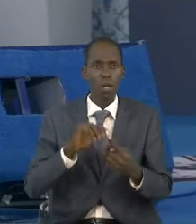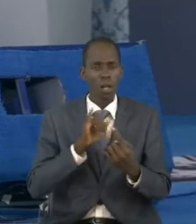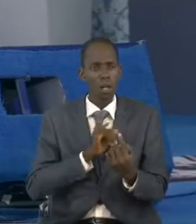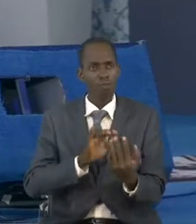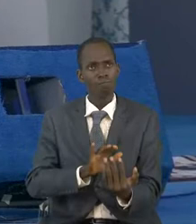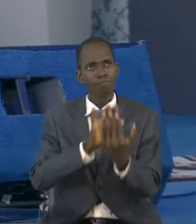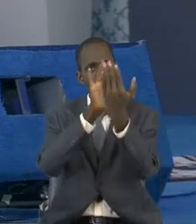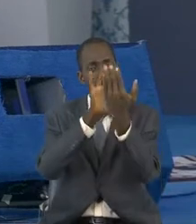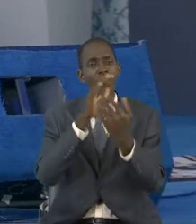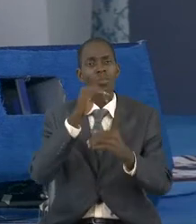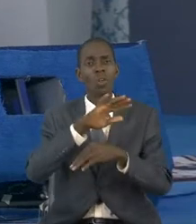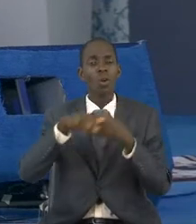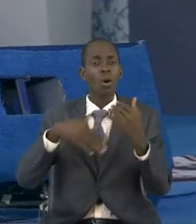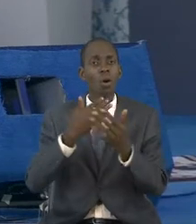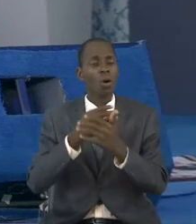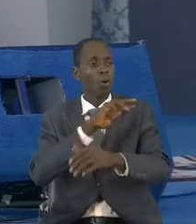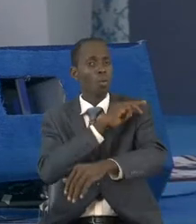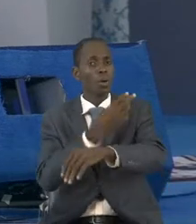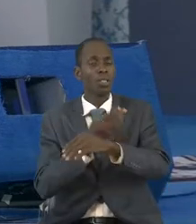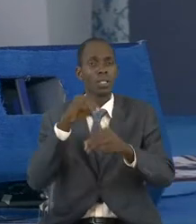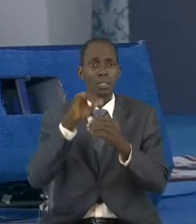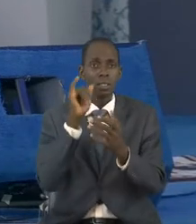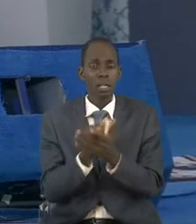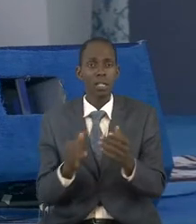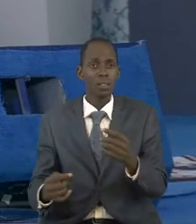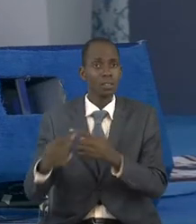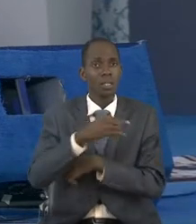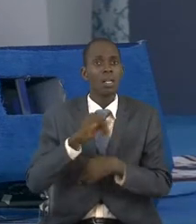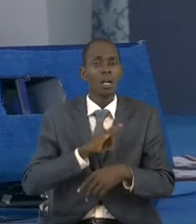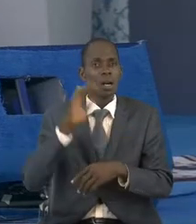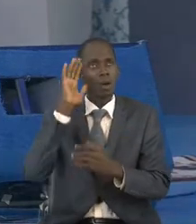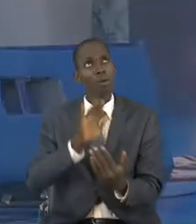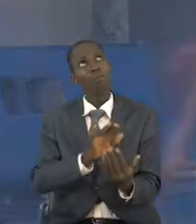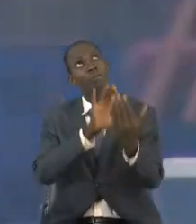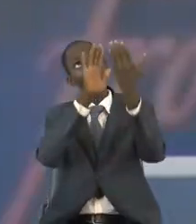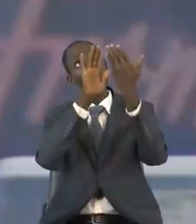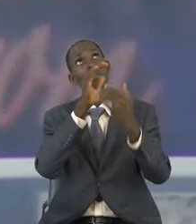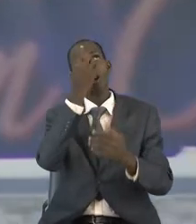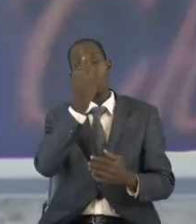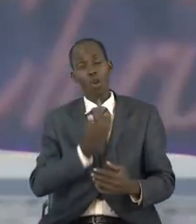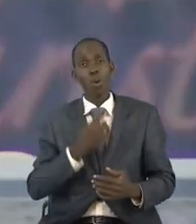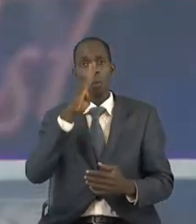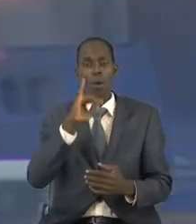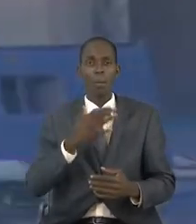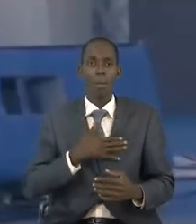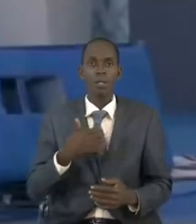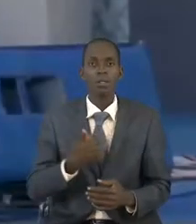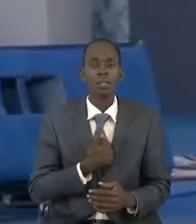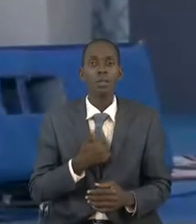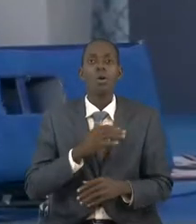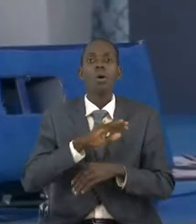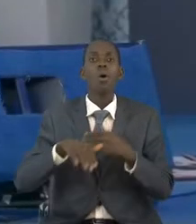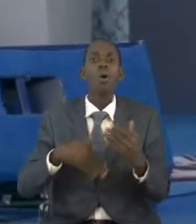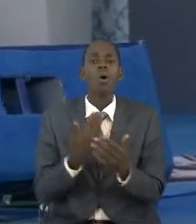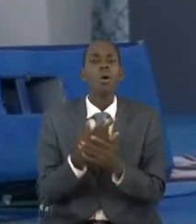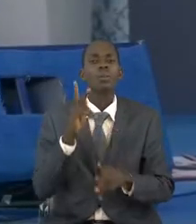Almighty on that final day, I'll face him all alone by myself. All the people that